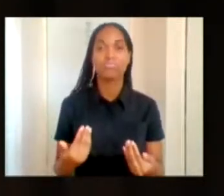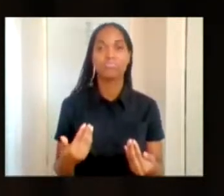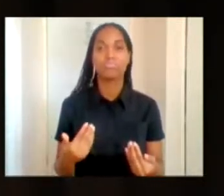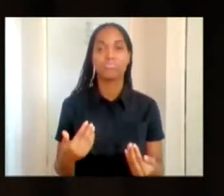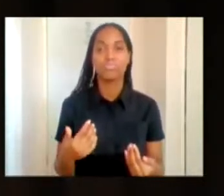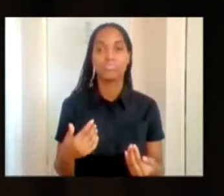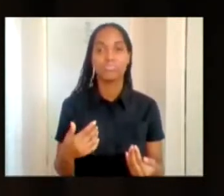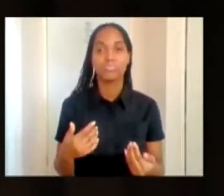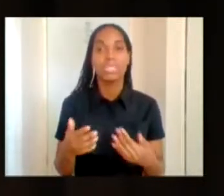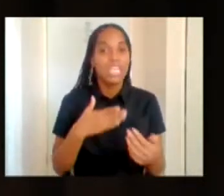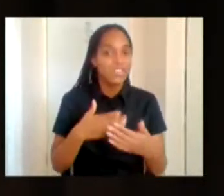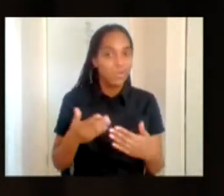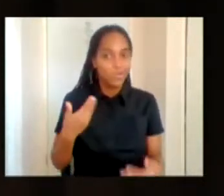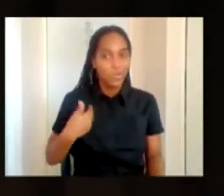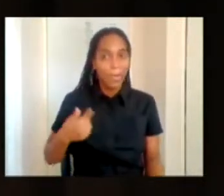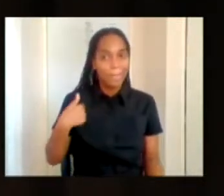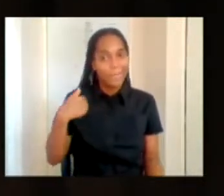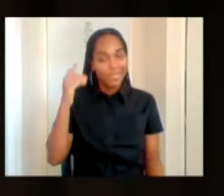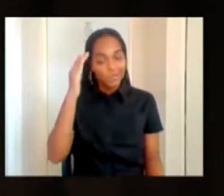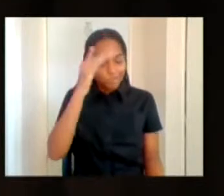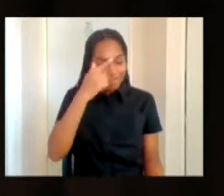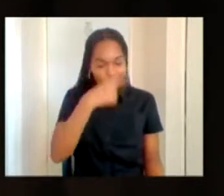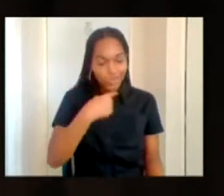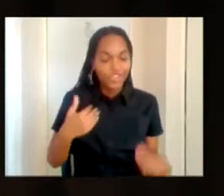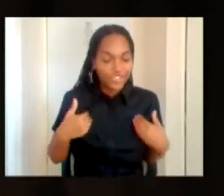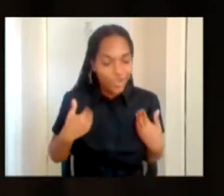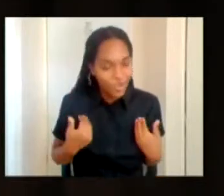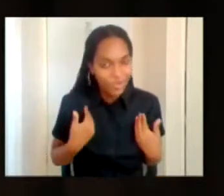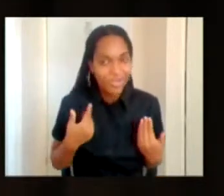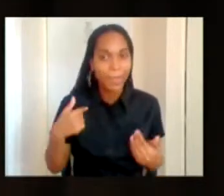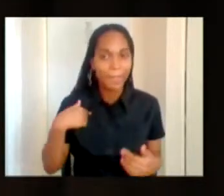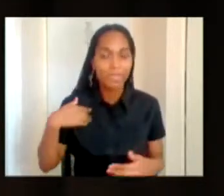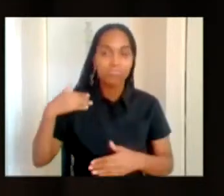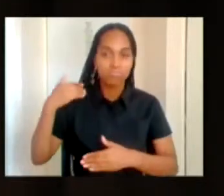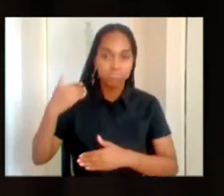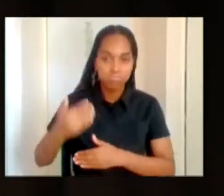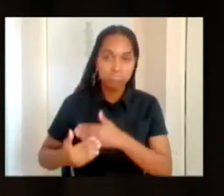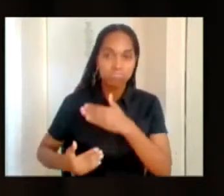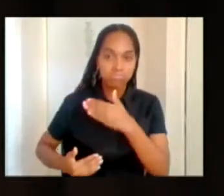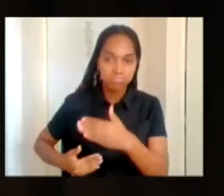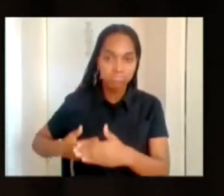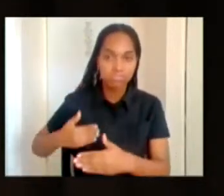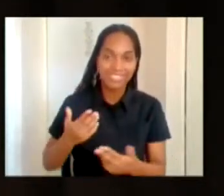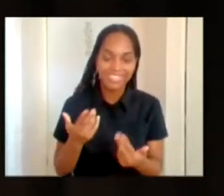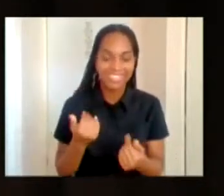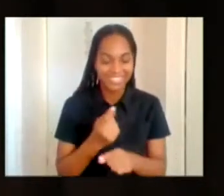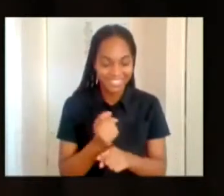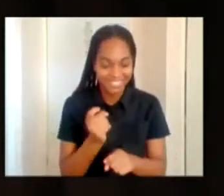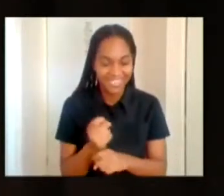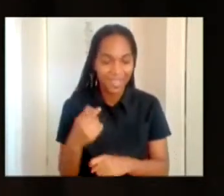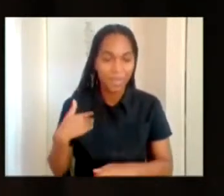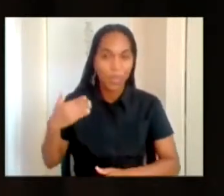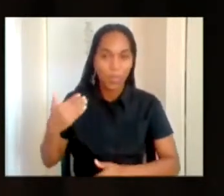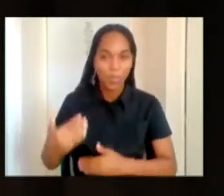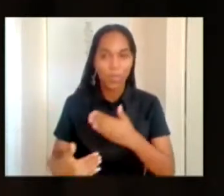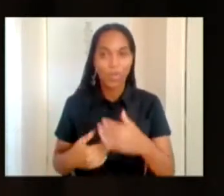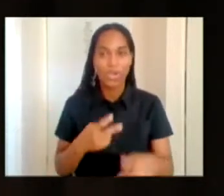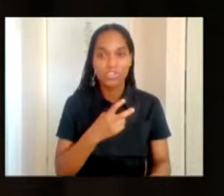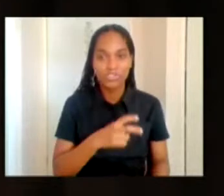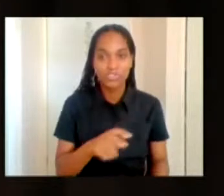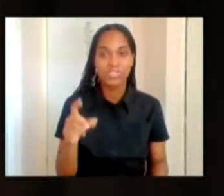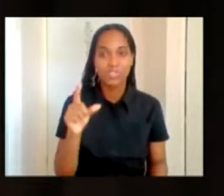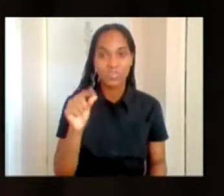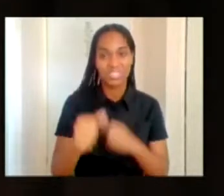though I'm quite young, I've been, going through the the transition in 20 years ago,